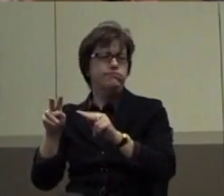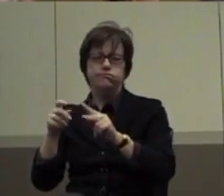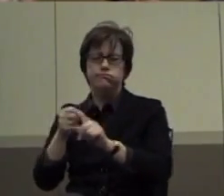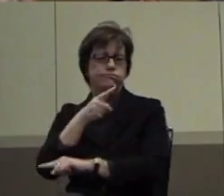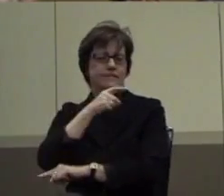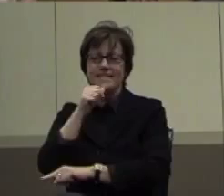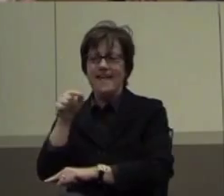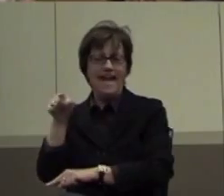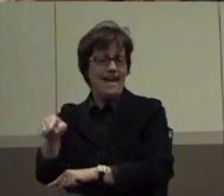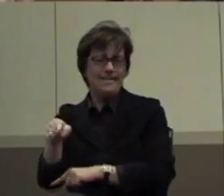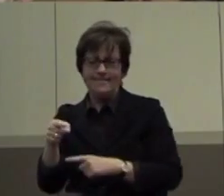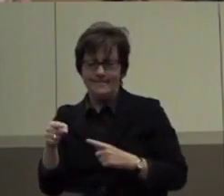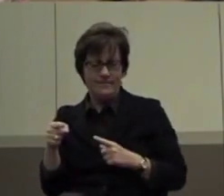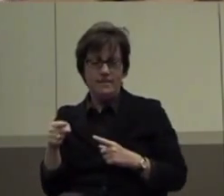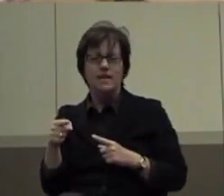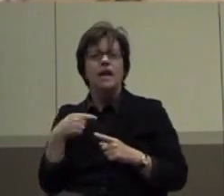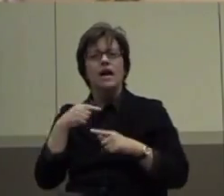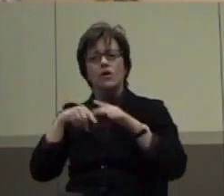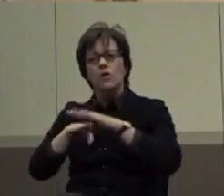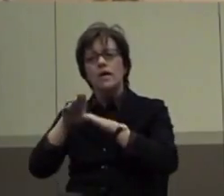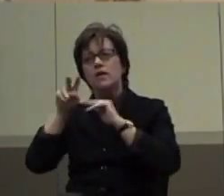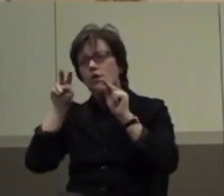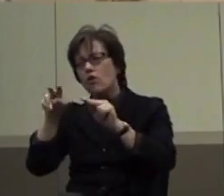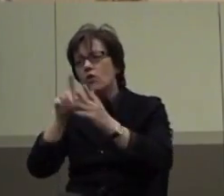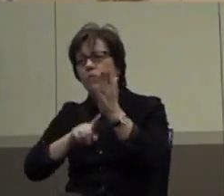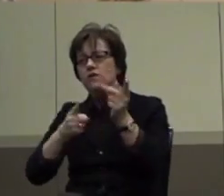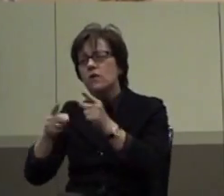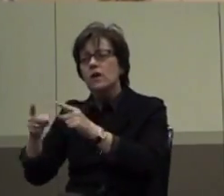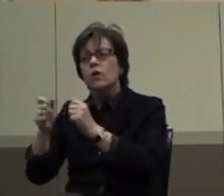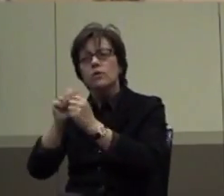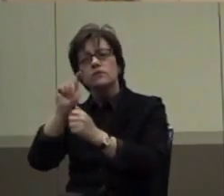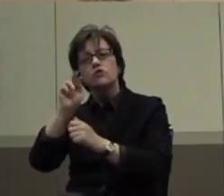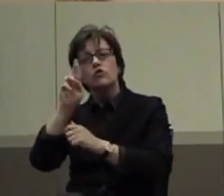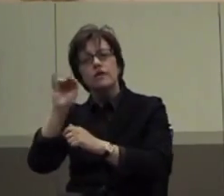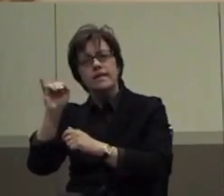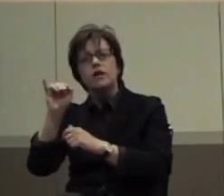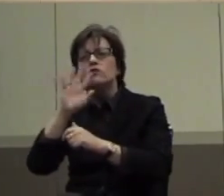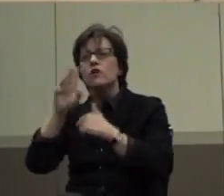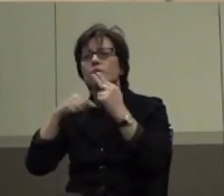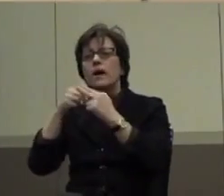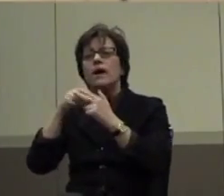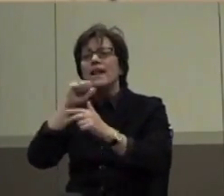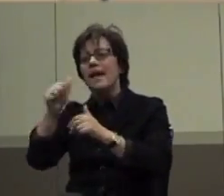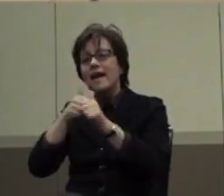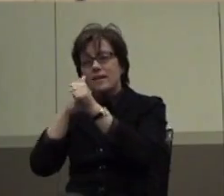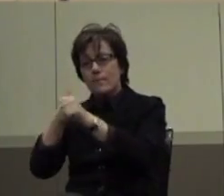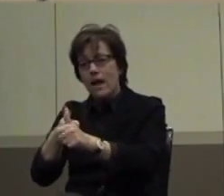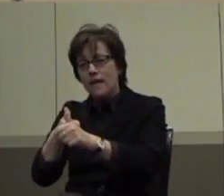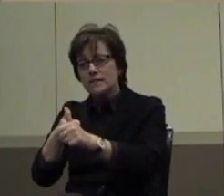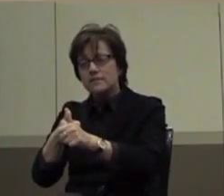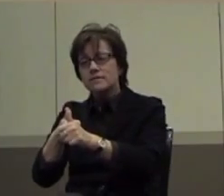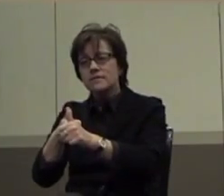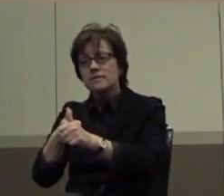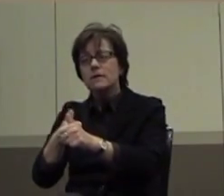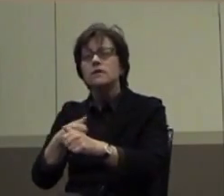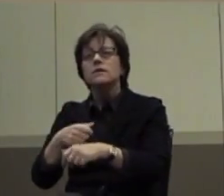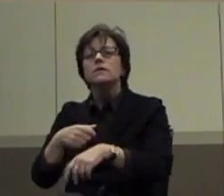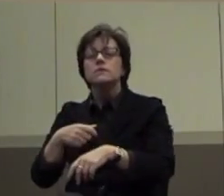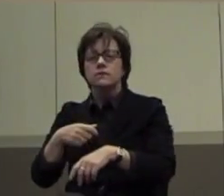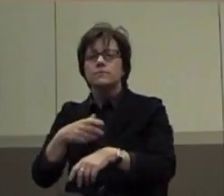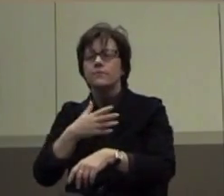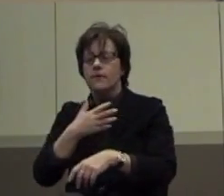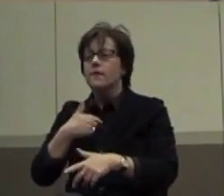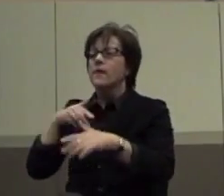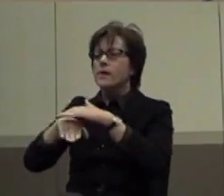I go in and look at what's happening, in fact, with Tori, we're talking about non-compliance. Oftentimes, I'll go into a room and they'll say this student